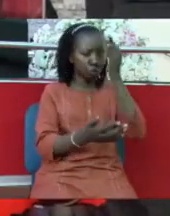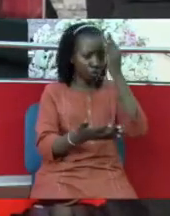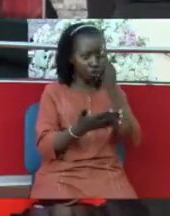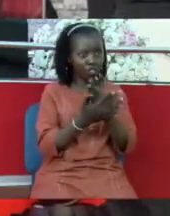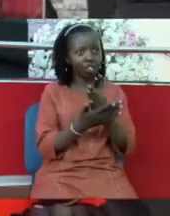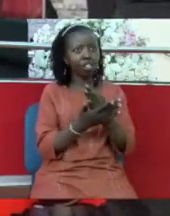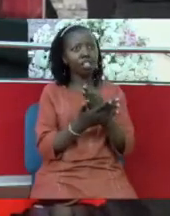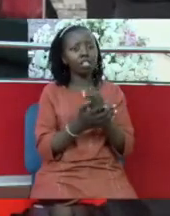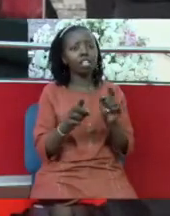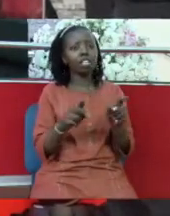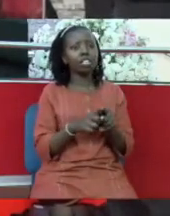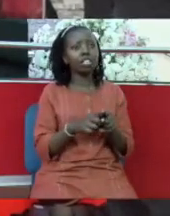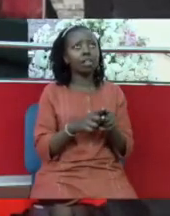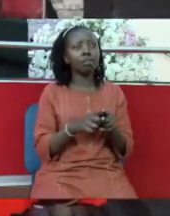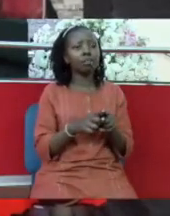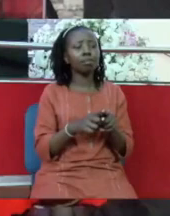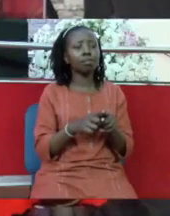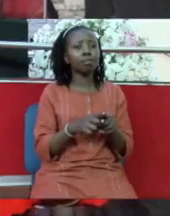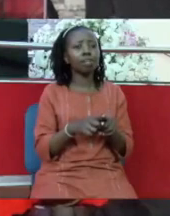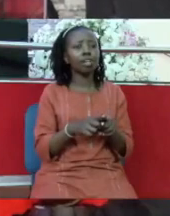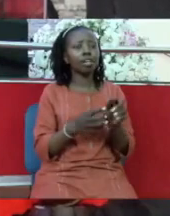use faith to disarm,